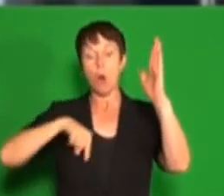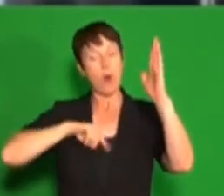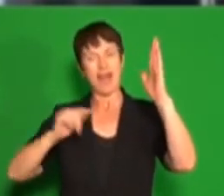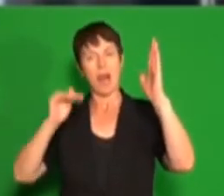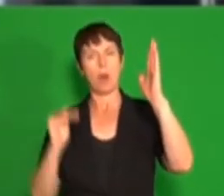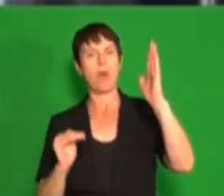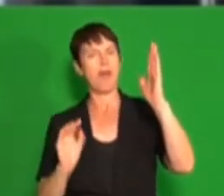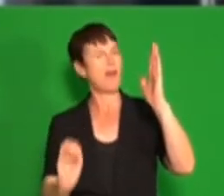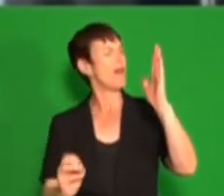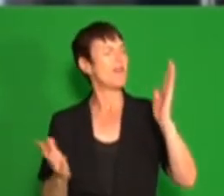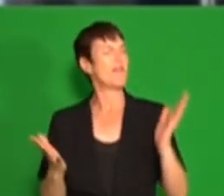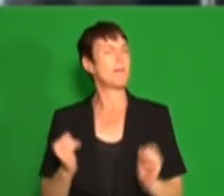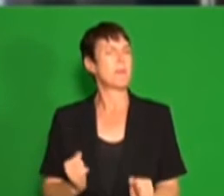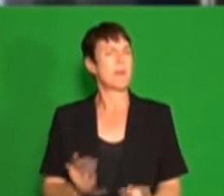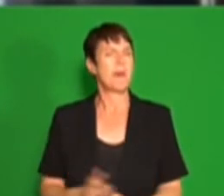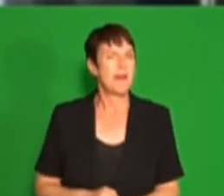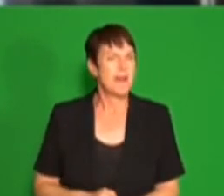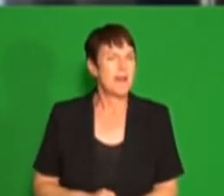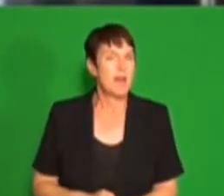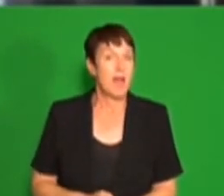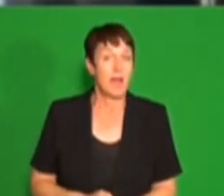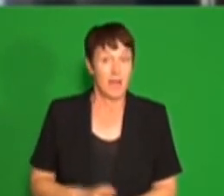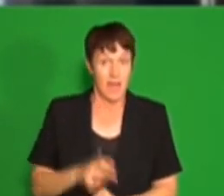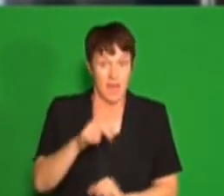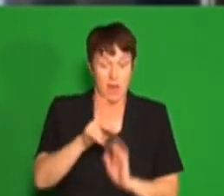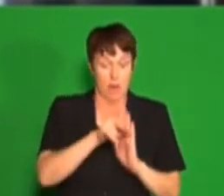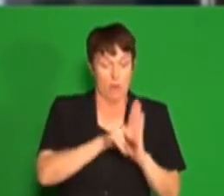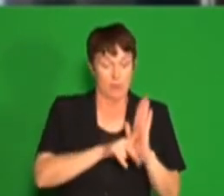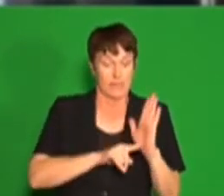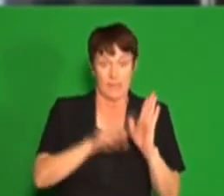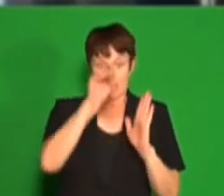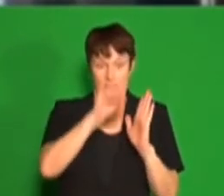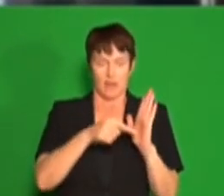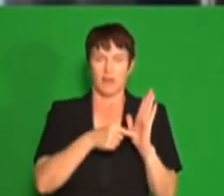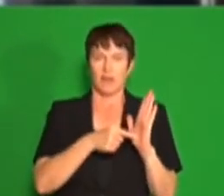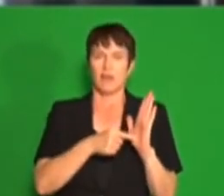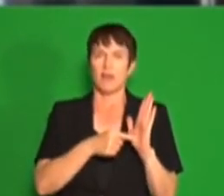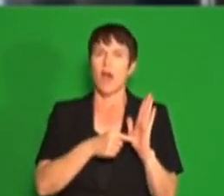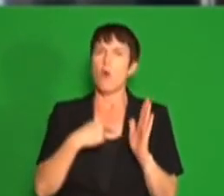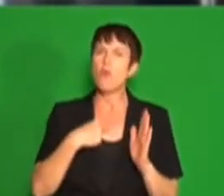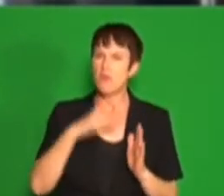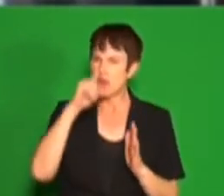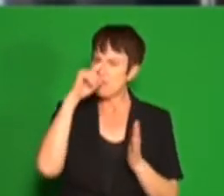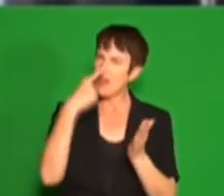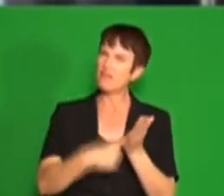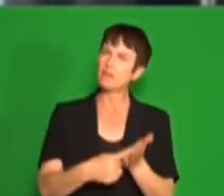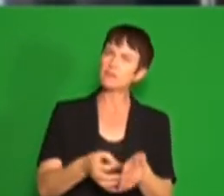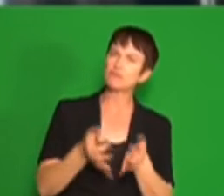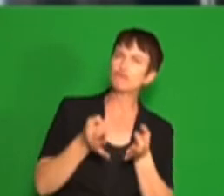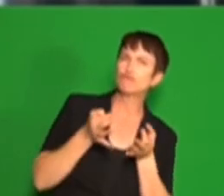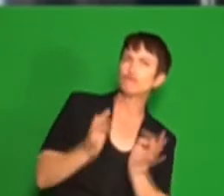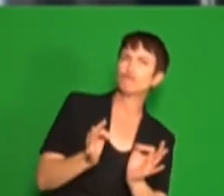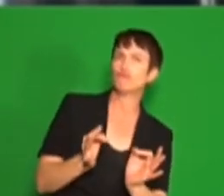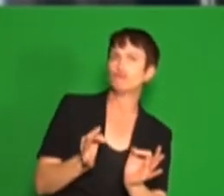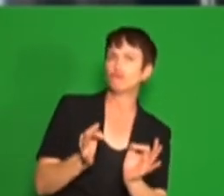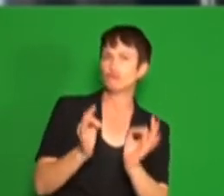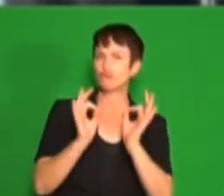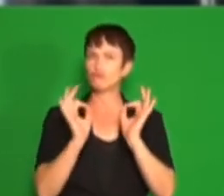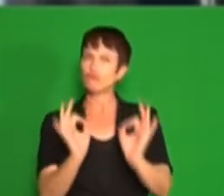the policy rate is below what we believe to be the neutral rate. And we have decided to keep it